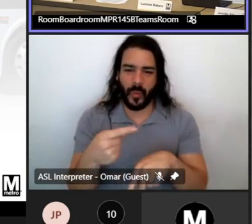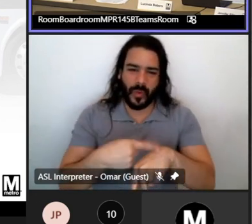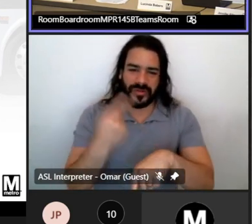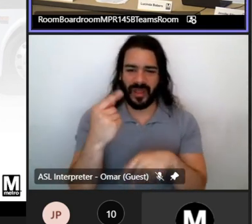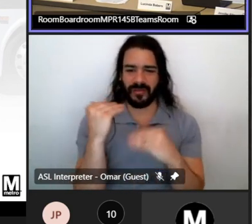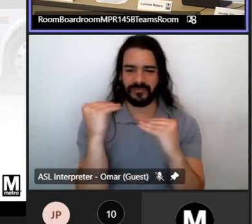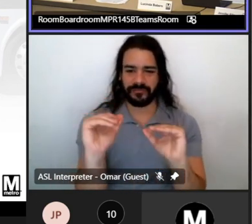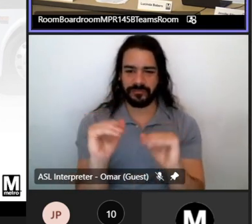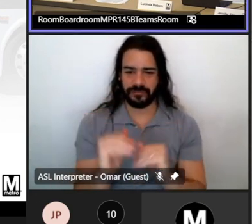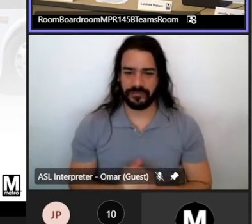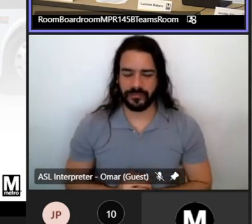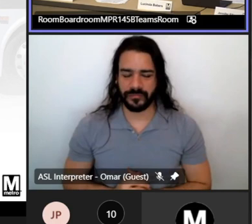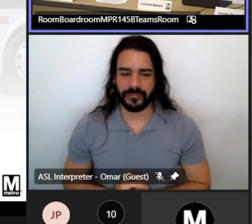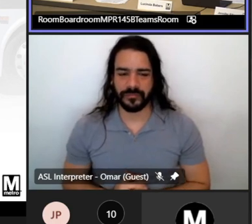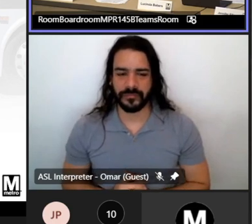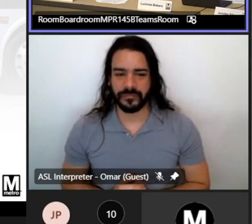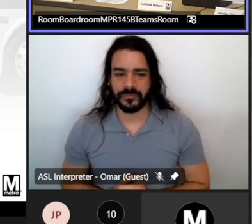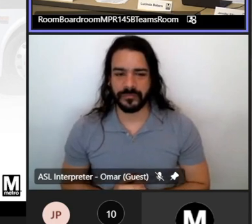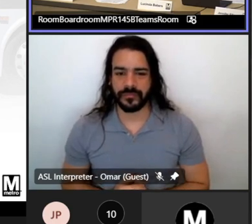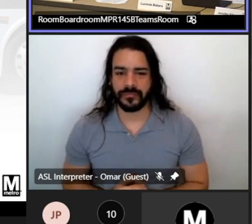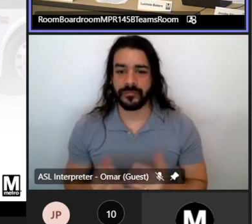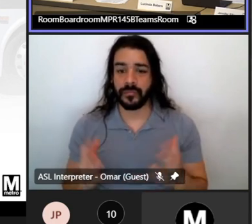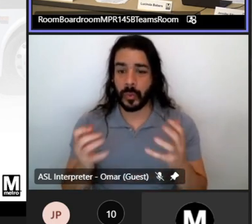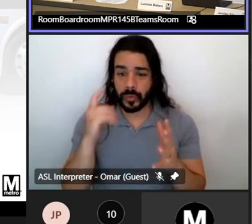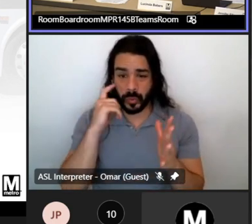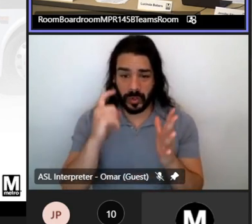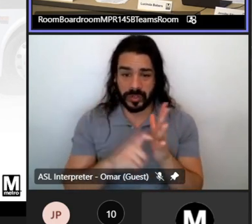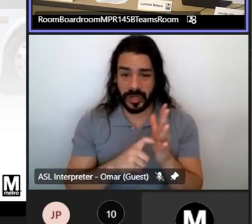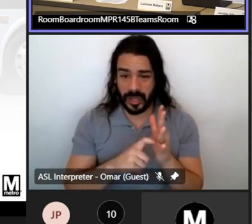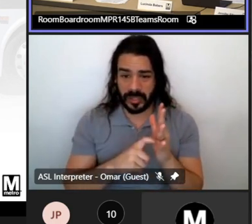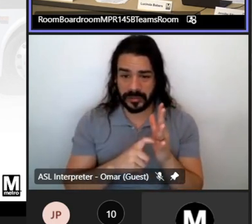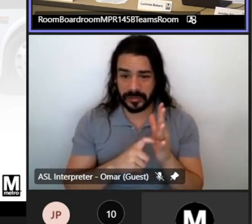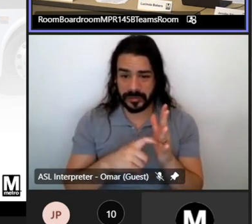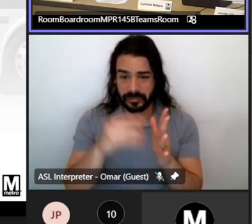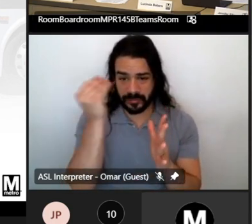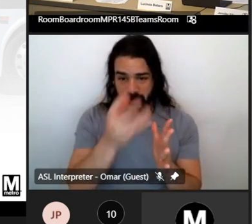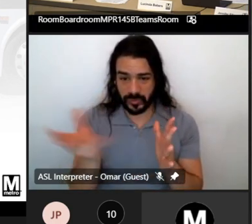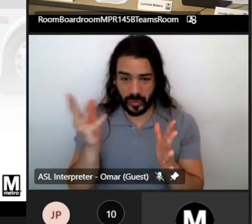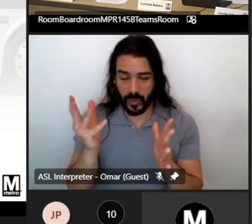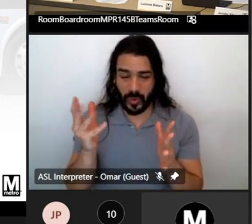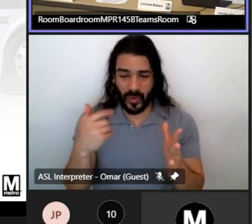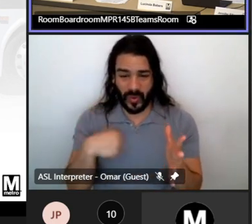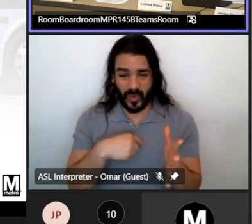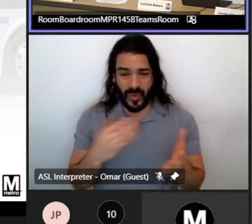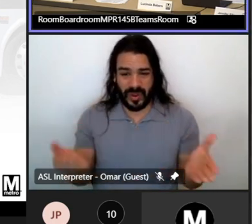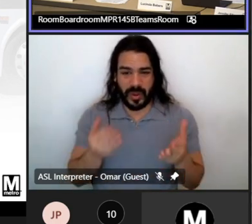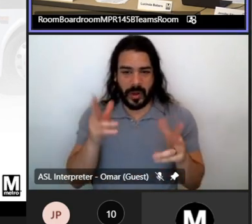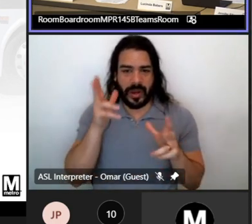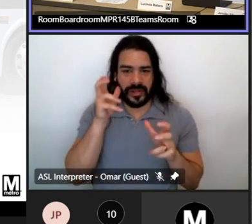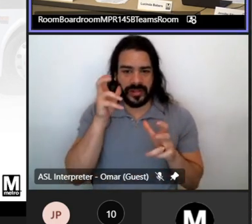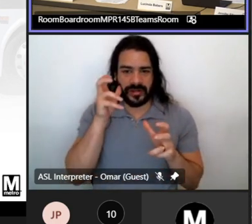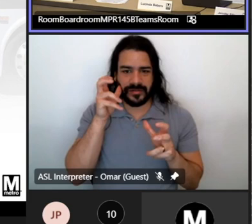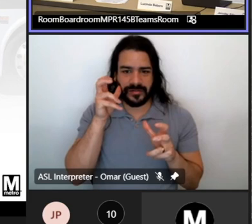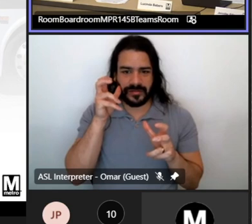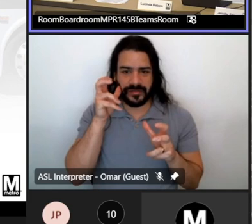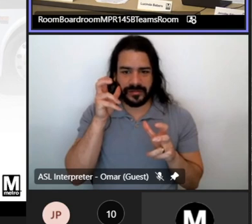this hearing. I want to take a moment to recognize that this is where we listen to